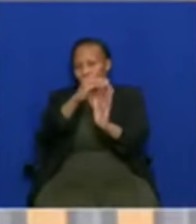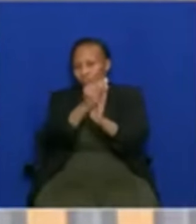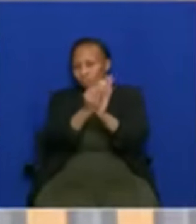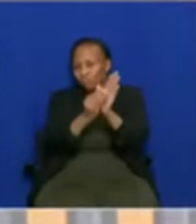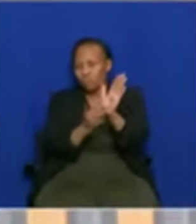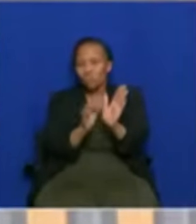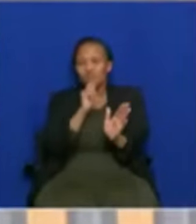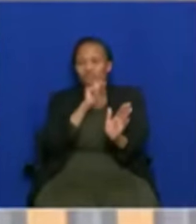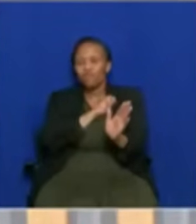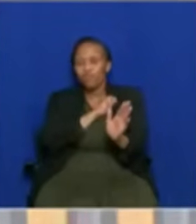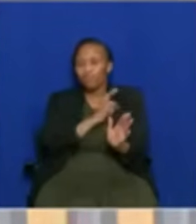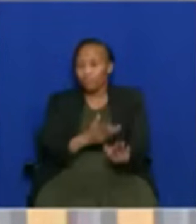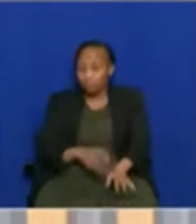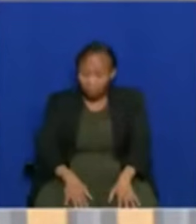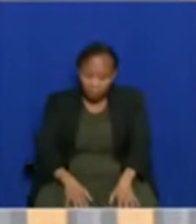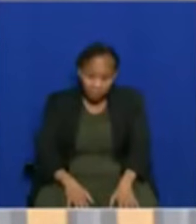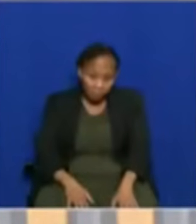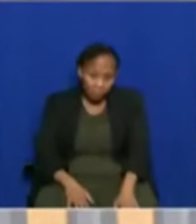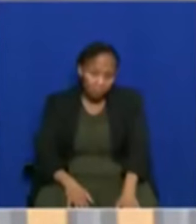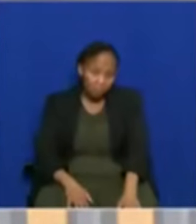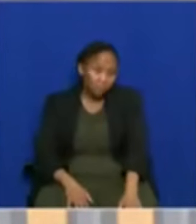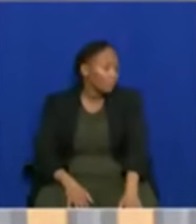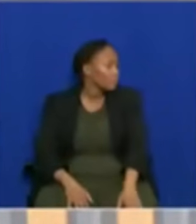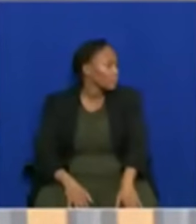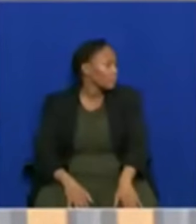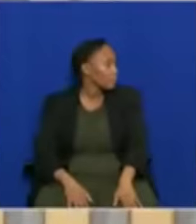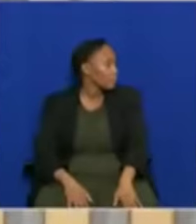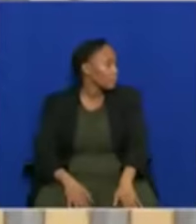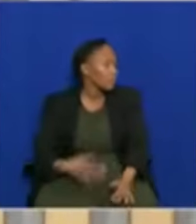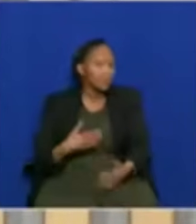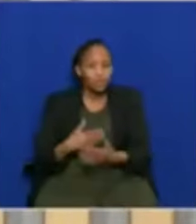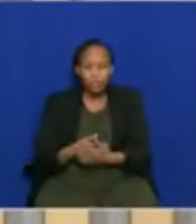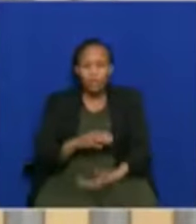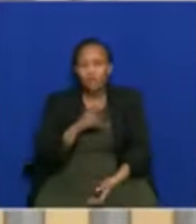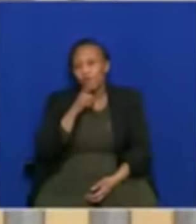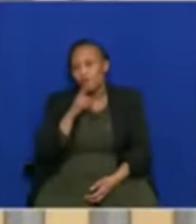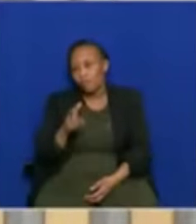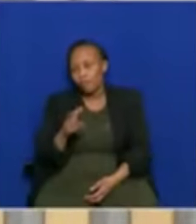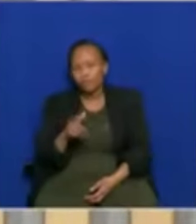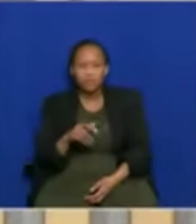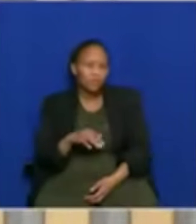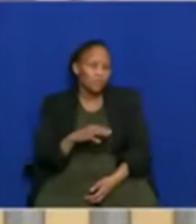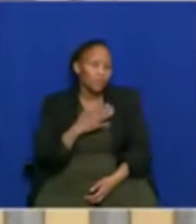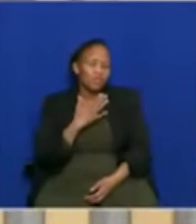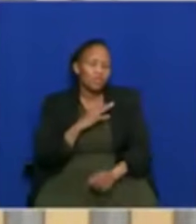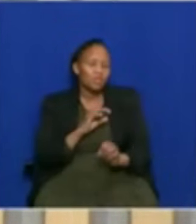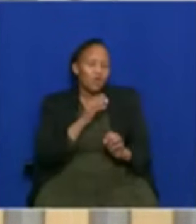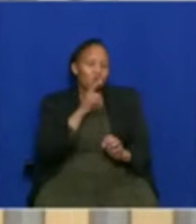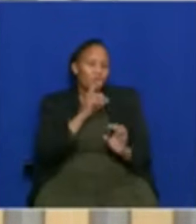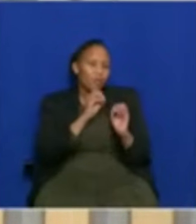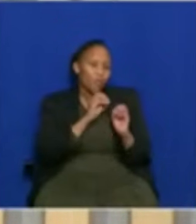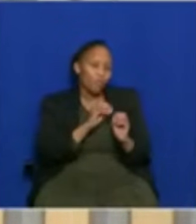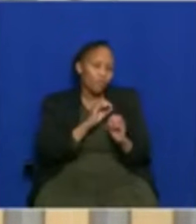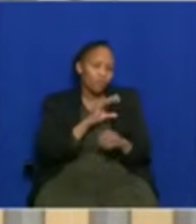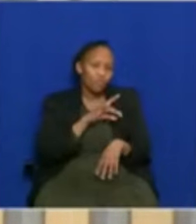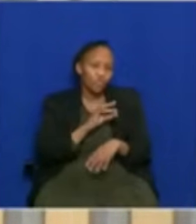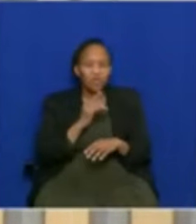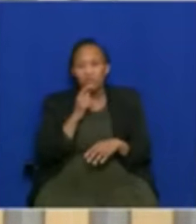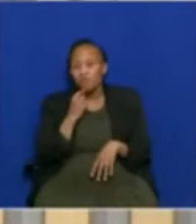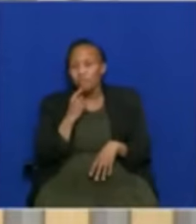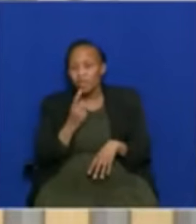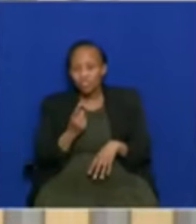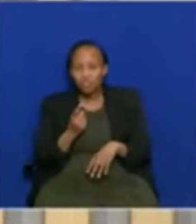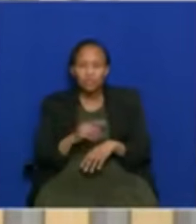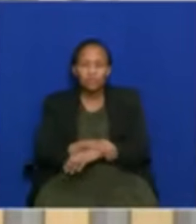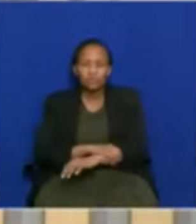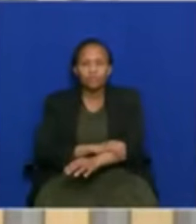if you want to. Not the chair. You've mentioned it. All right, thank you. Staying with that paragraph 8.11, we are still